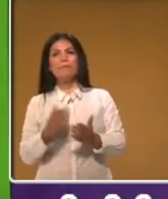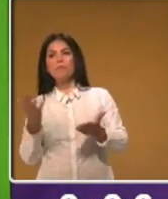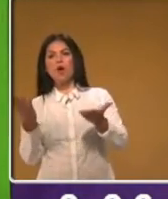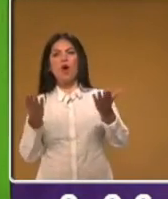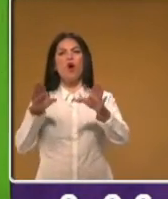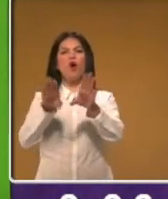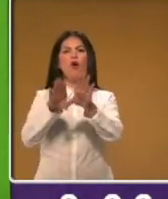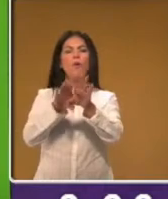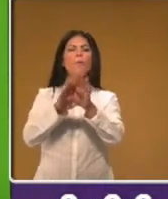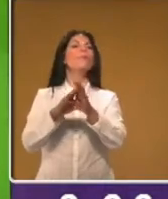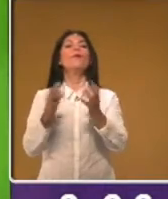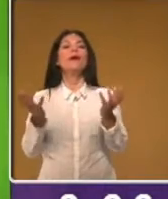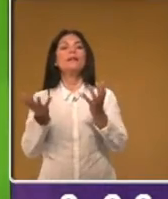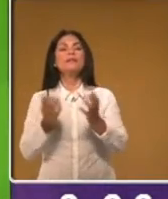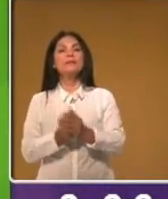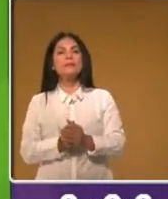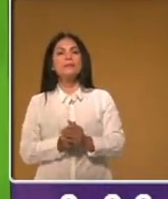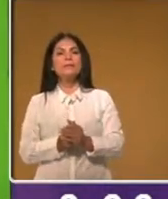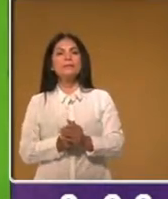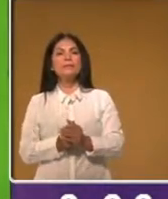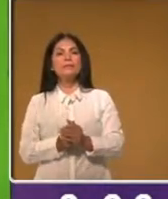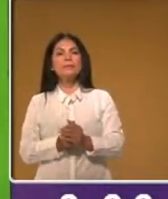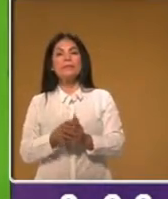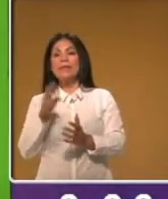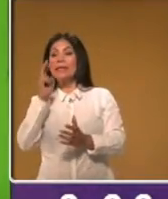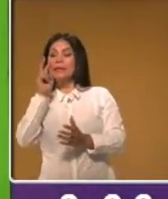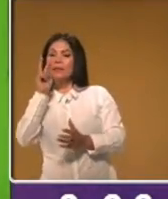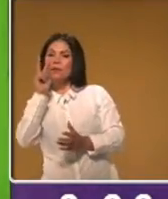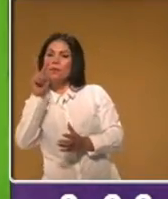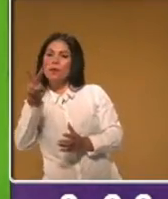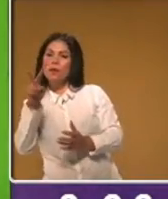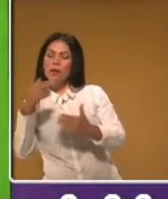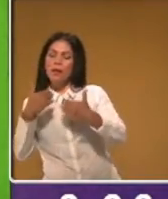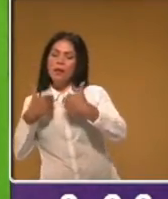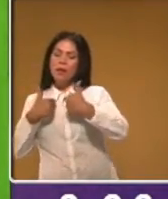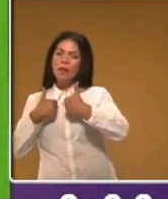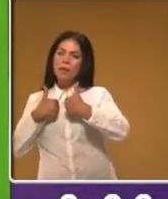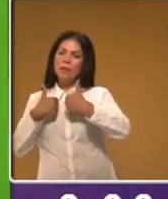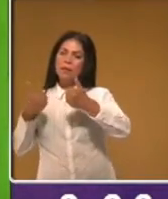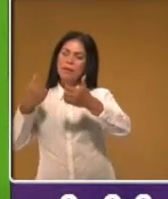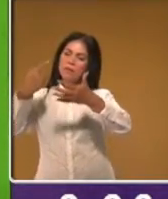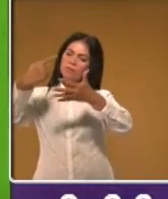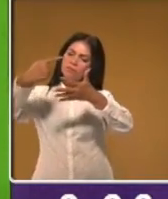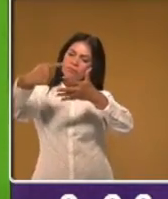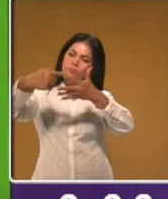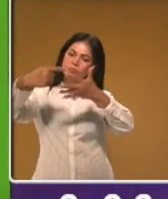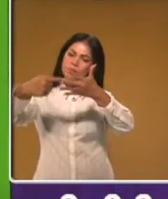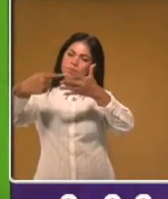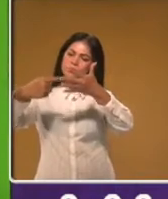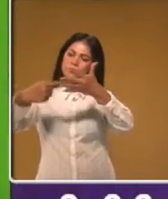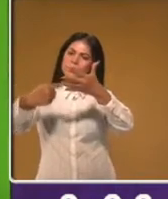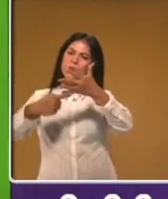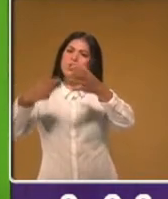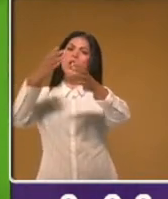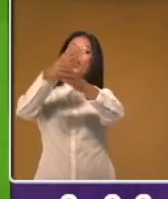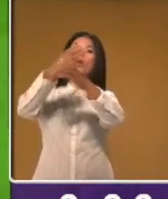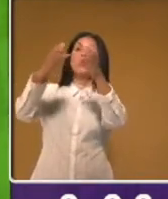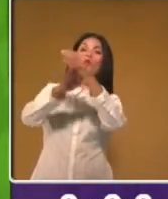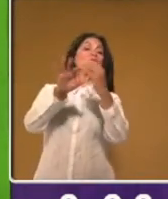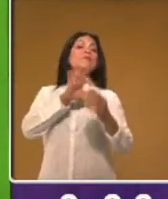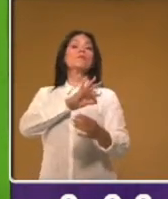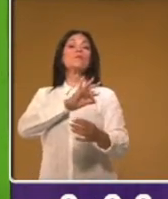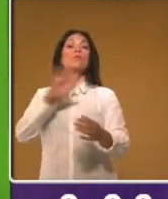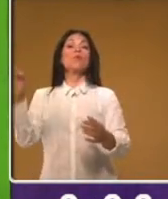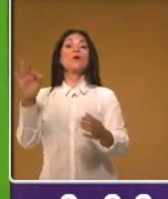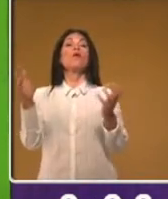right. Will, it's the indicator to express future actions. So if I